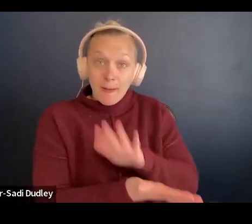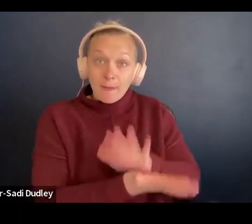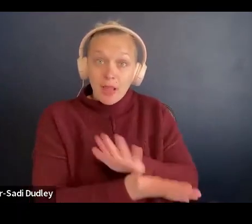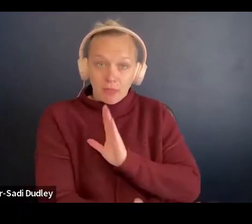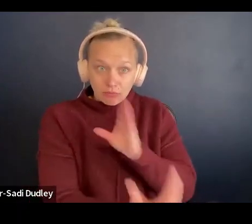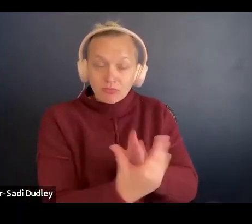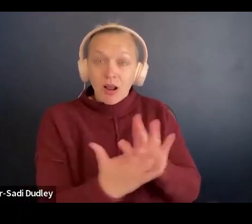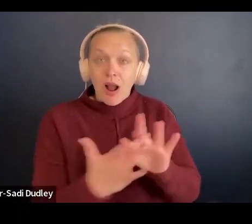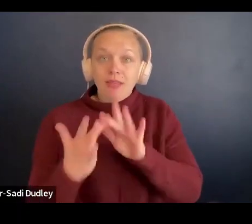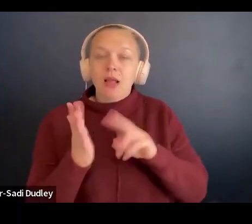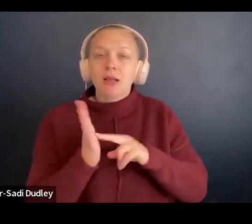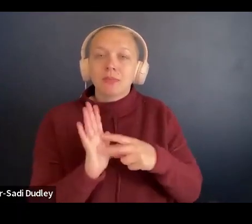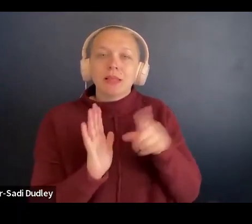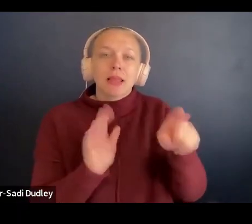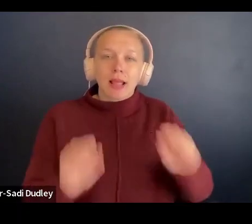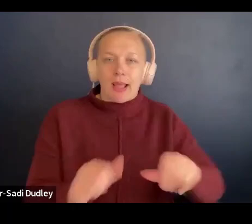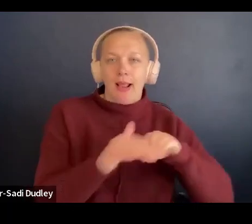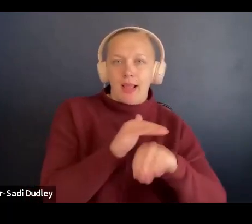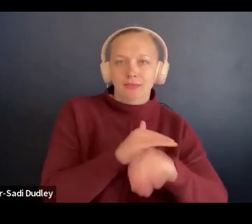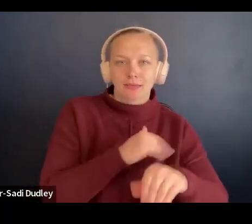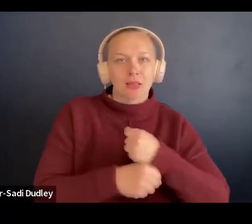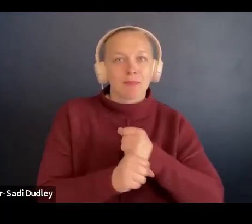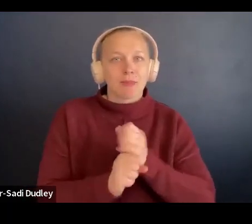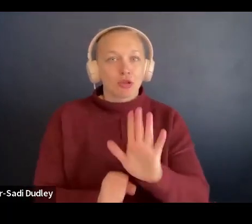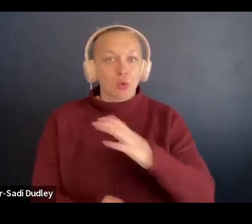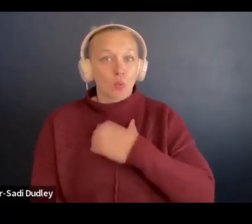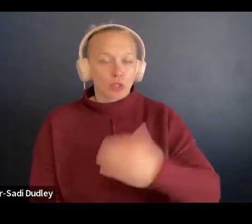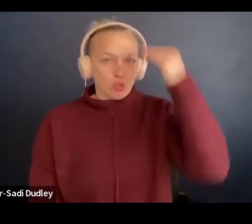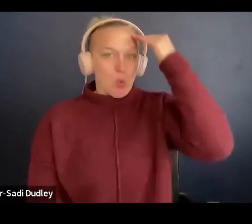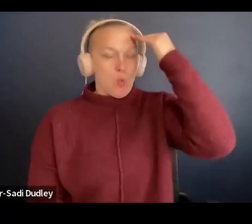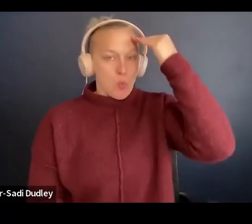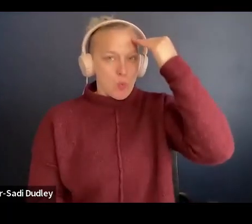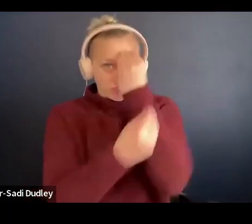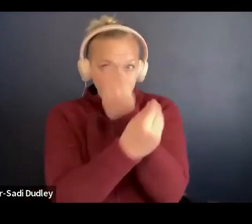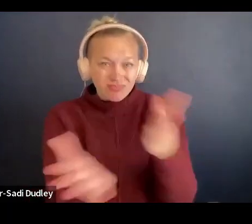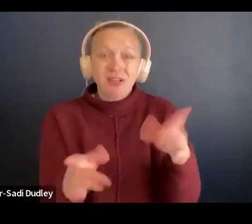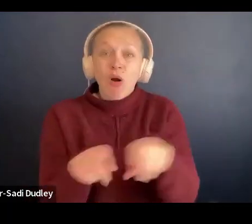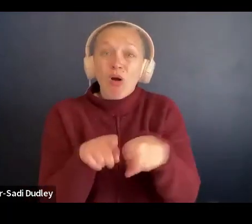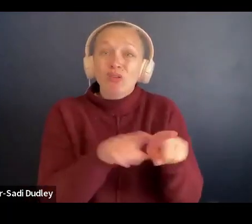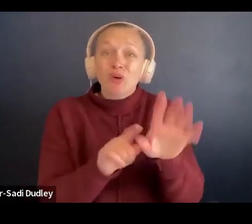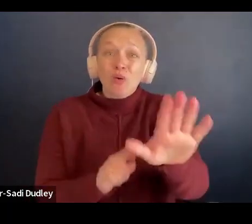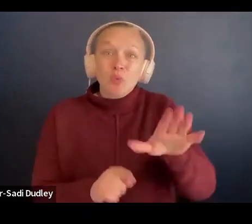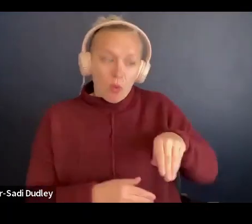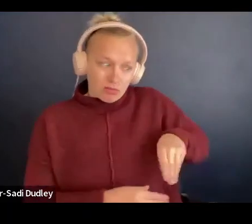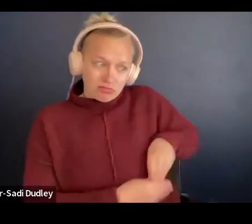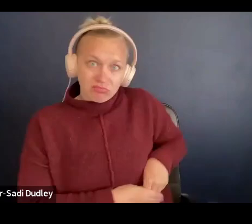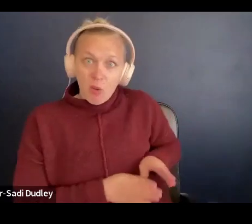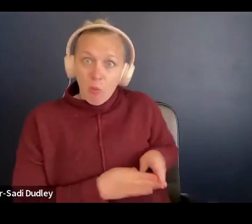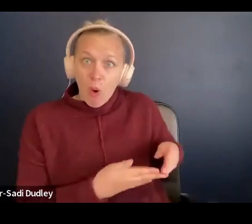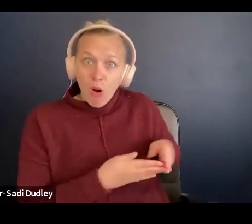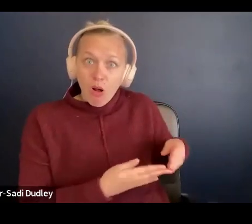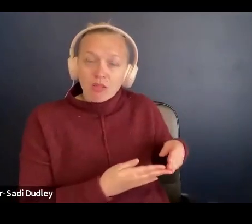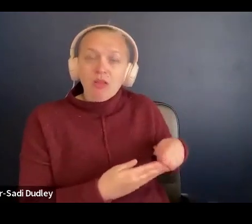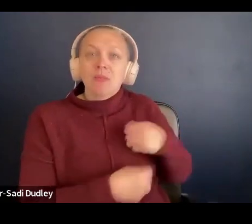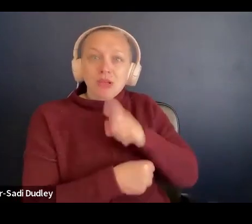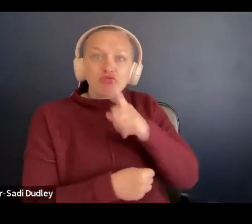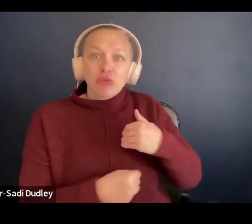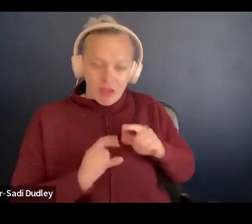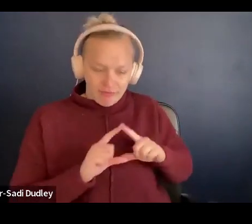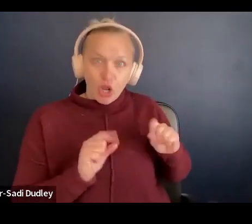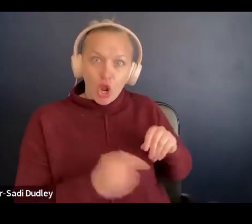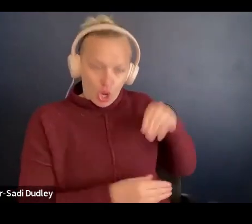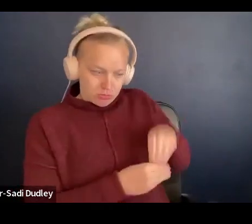access that and make your wishes known. Also, carry a card in your wallet to let people know that you have an